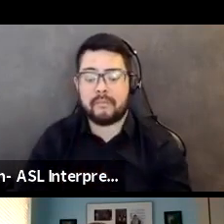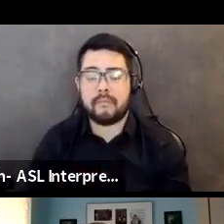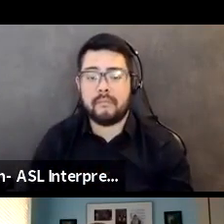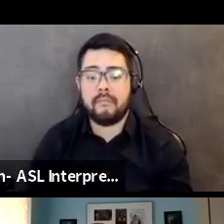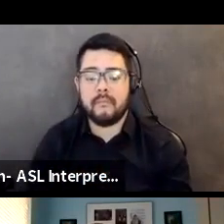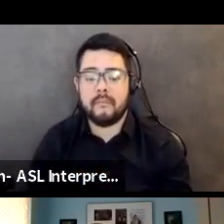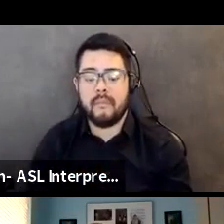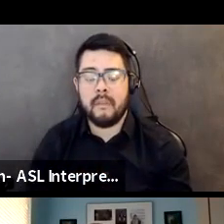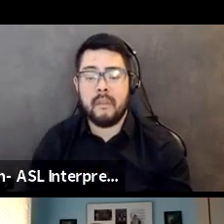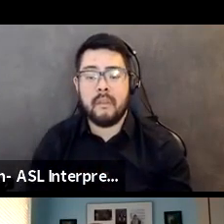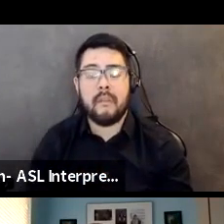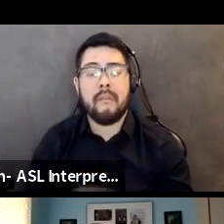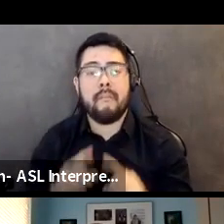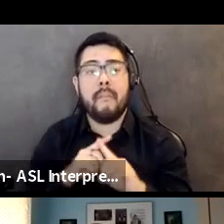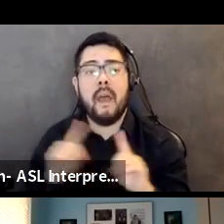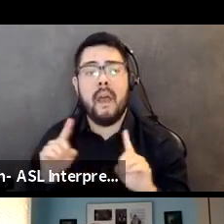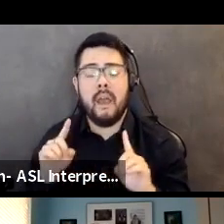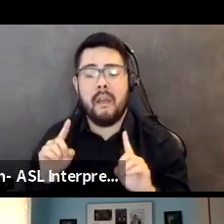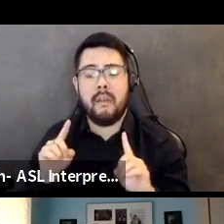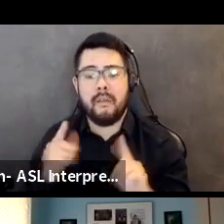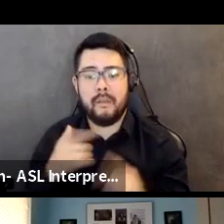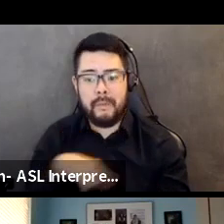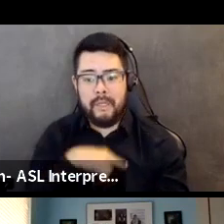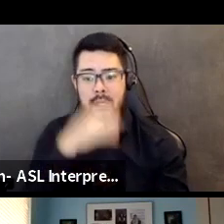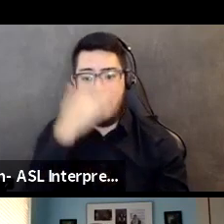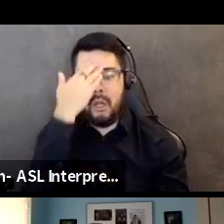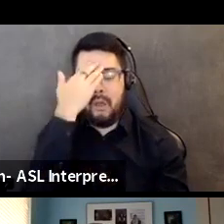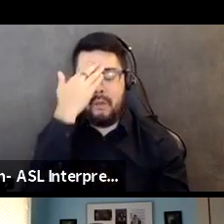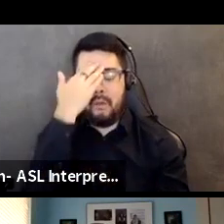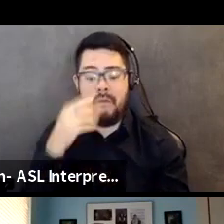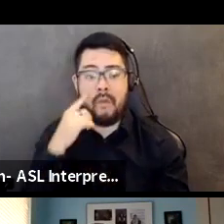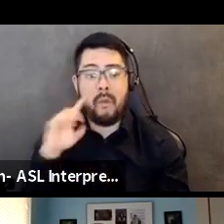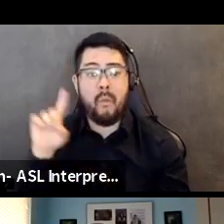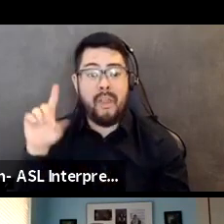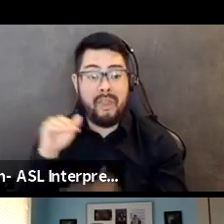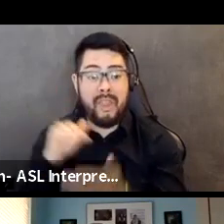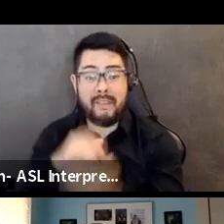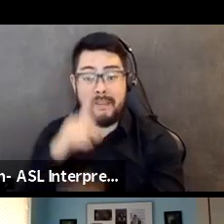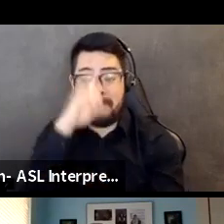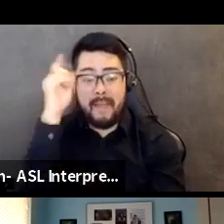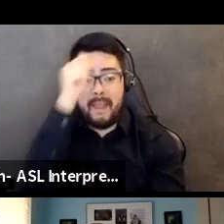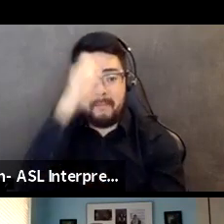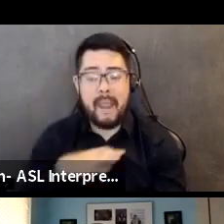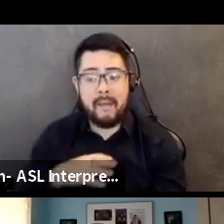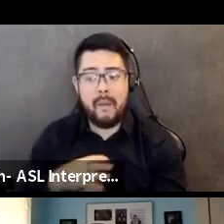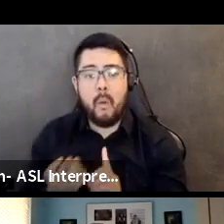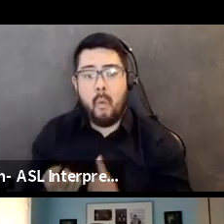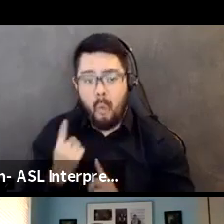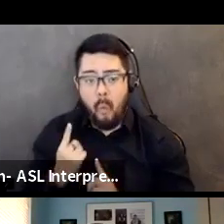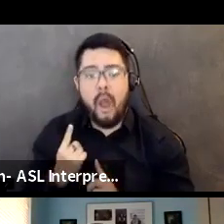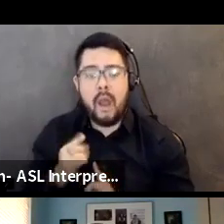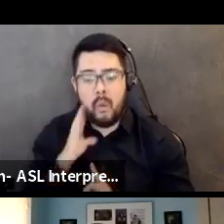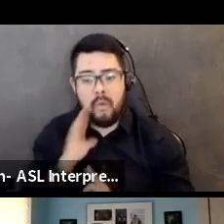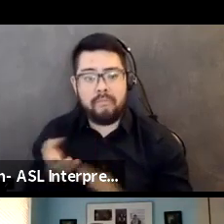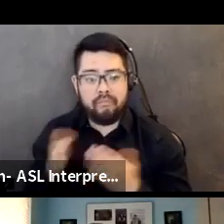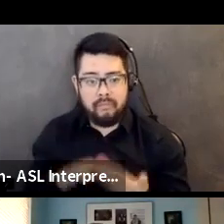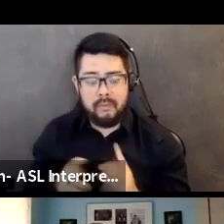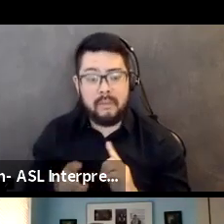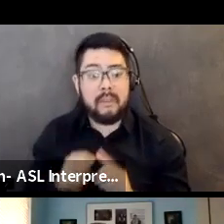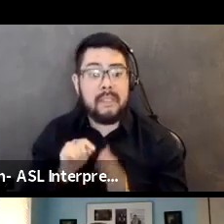data tells us that one in 1 000 black men will be killed by police